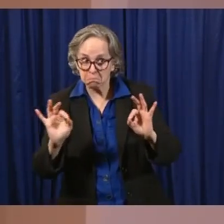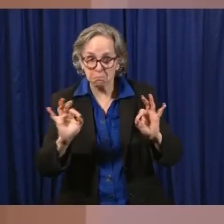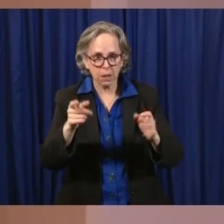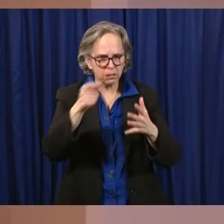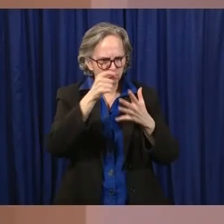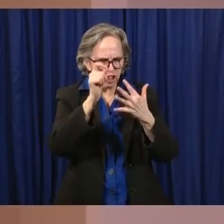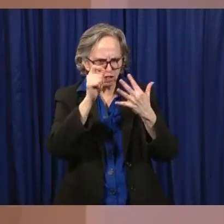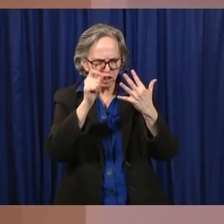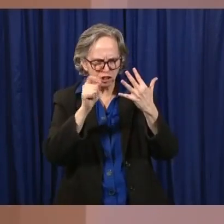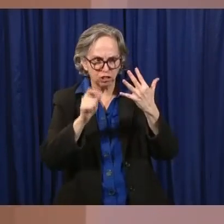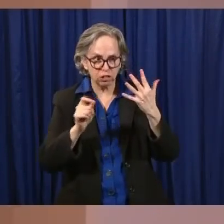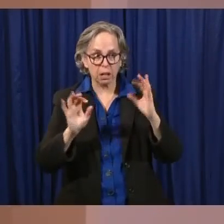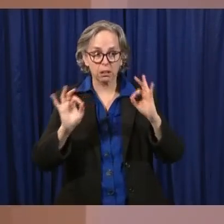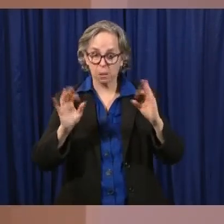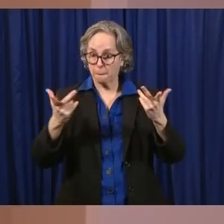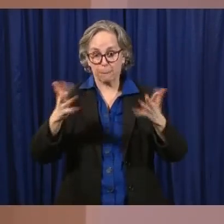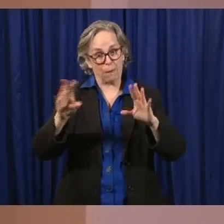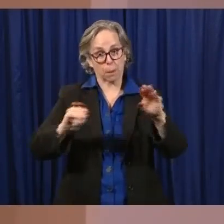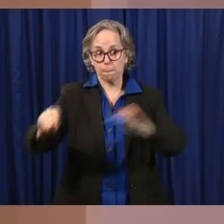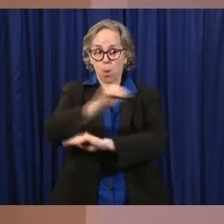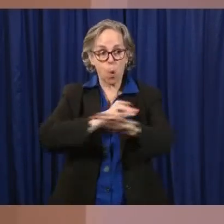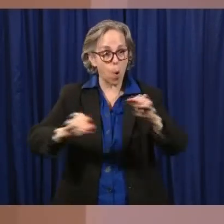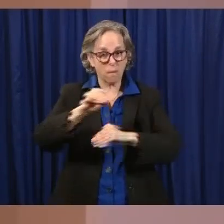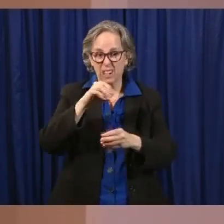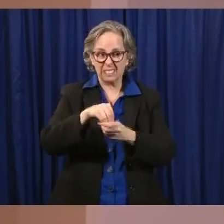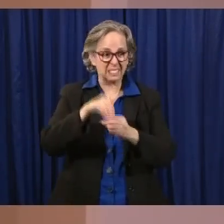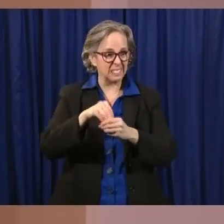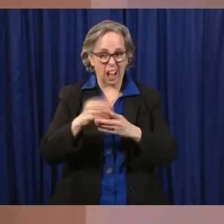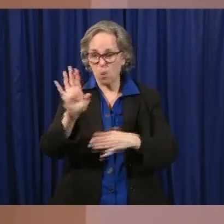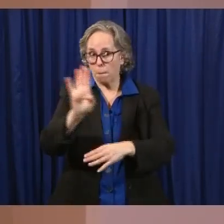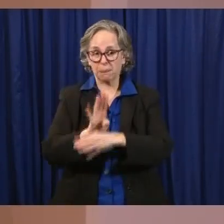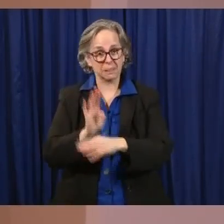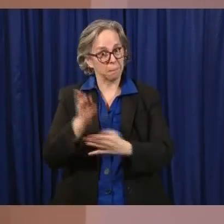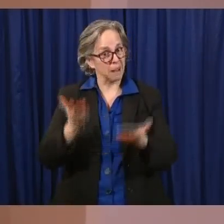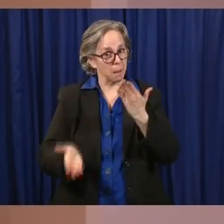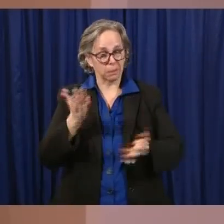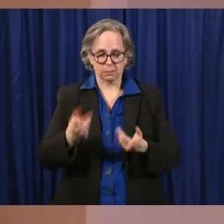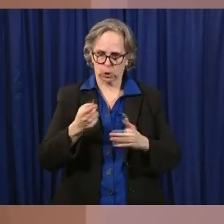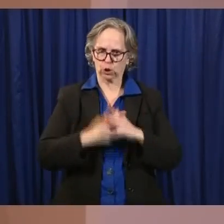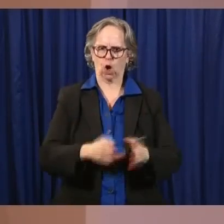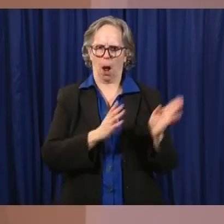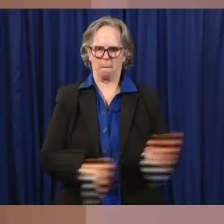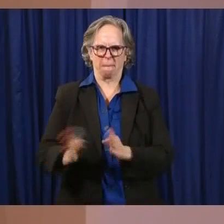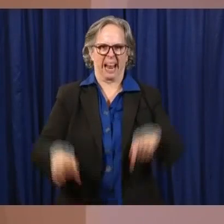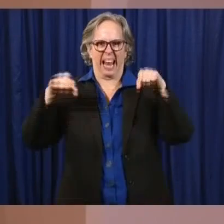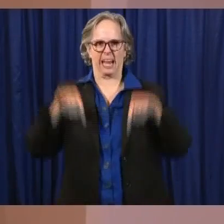is designed to create the spacing that you need between employees to make it